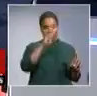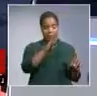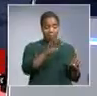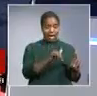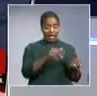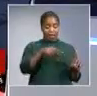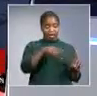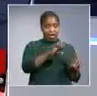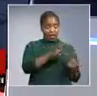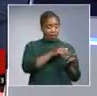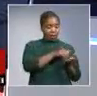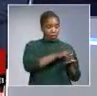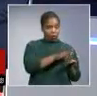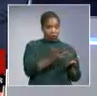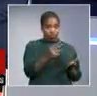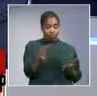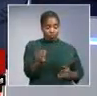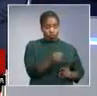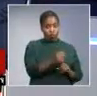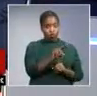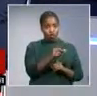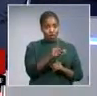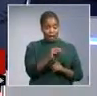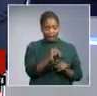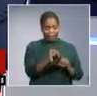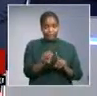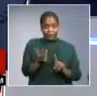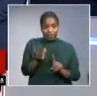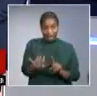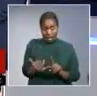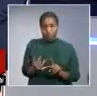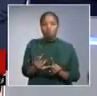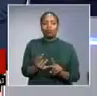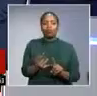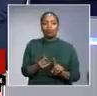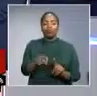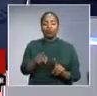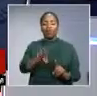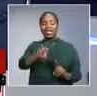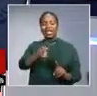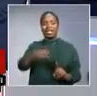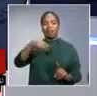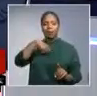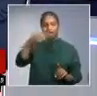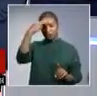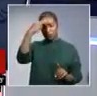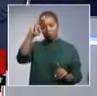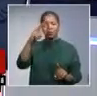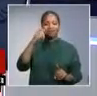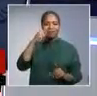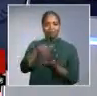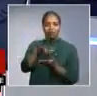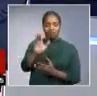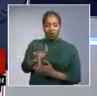a no-confidence vote against Mayor Solim Zimanga is planned. Today, the DA, the EFF and the ANC came out guns blazing about the